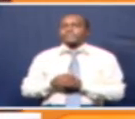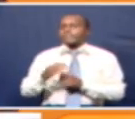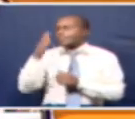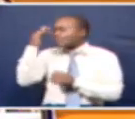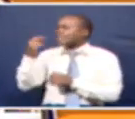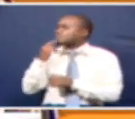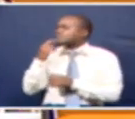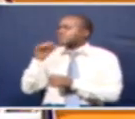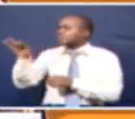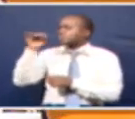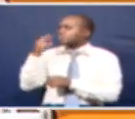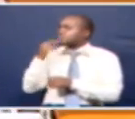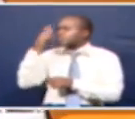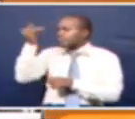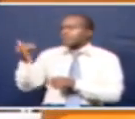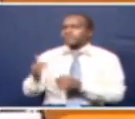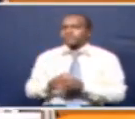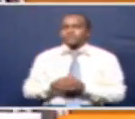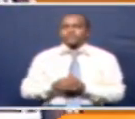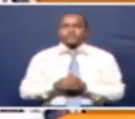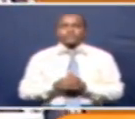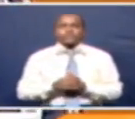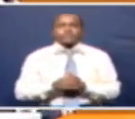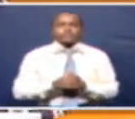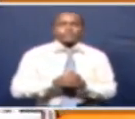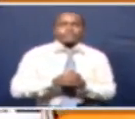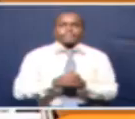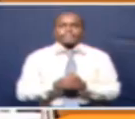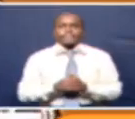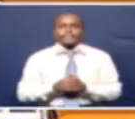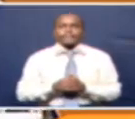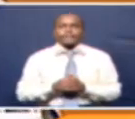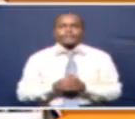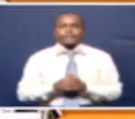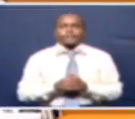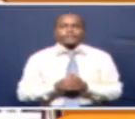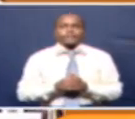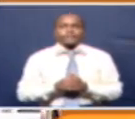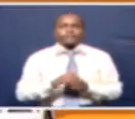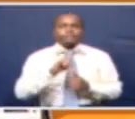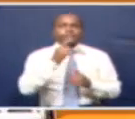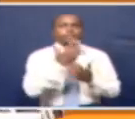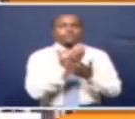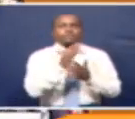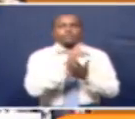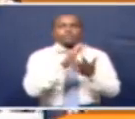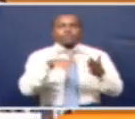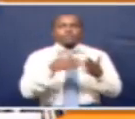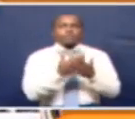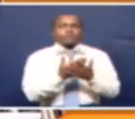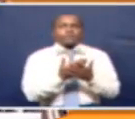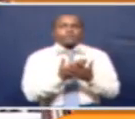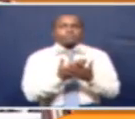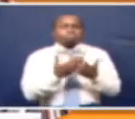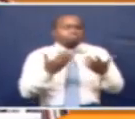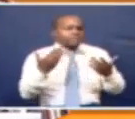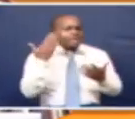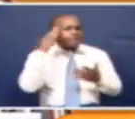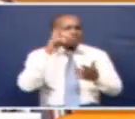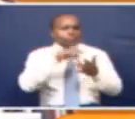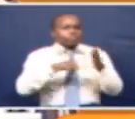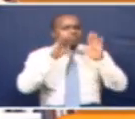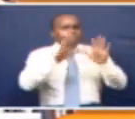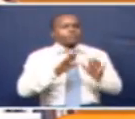Tuesday? Why does this have to happen Tuesday? First of all, I don't know what is so important about Tuesday, that people don't want us to hold